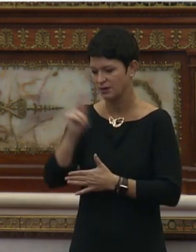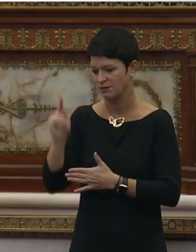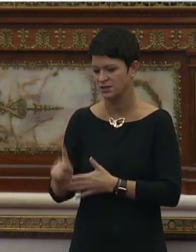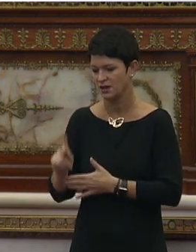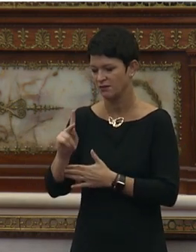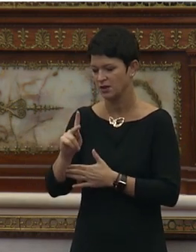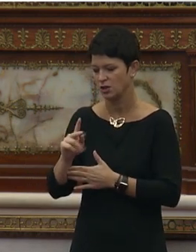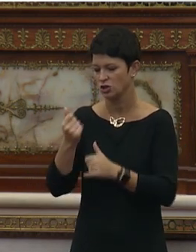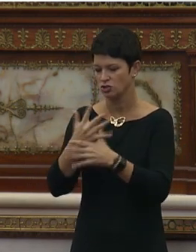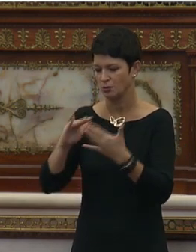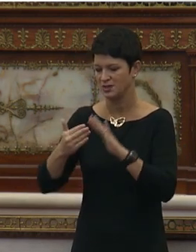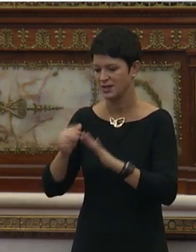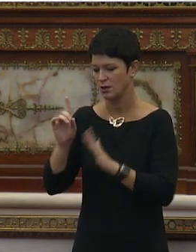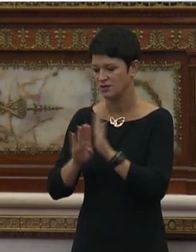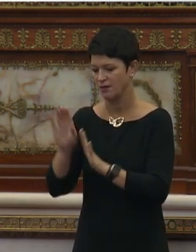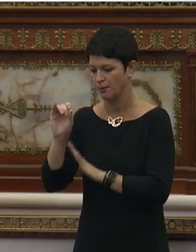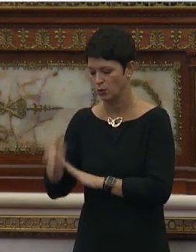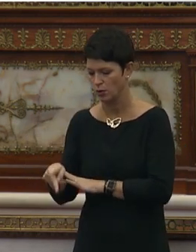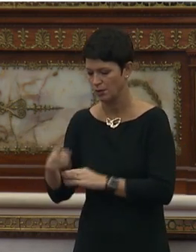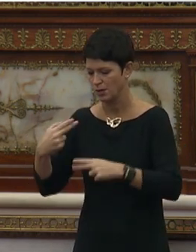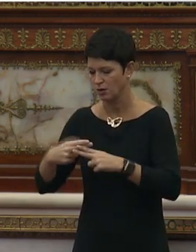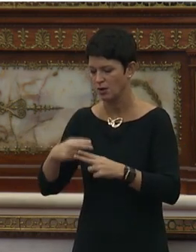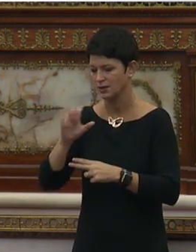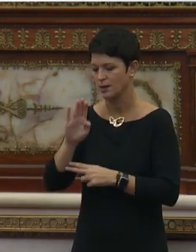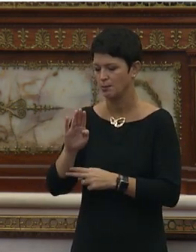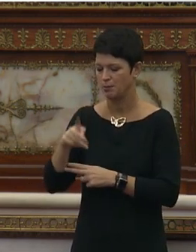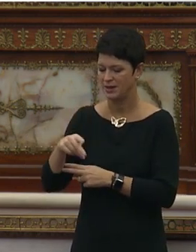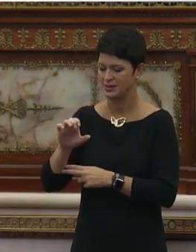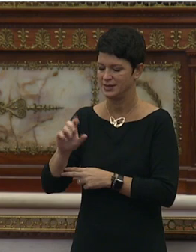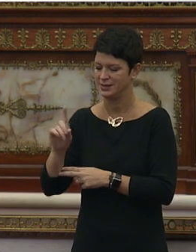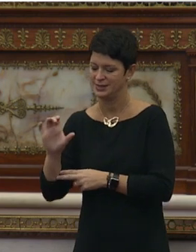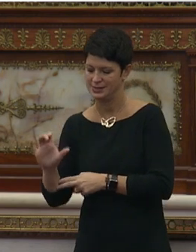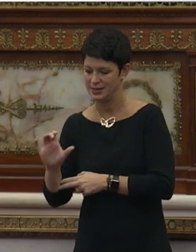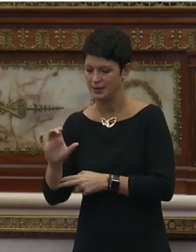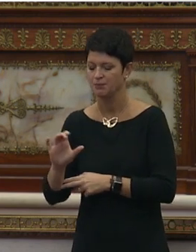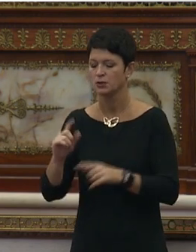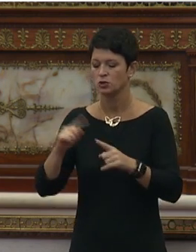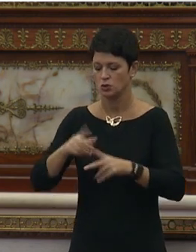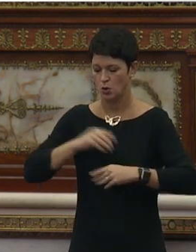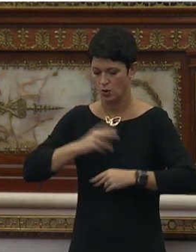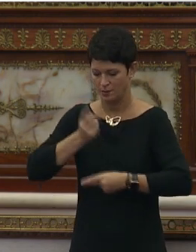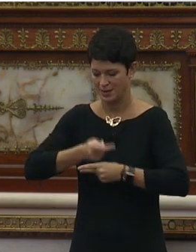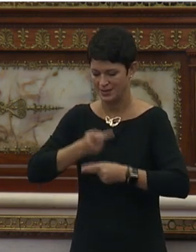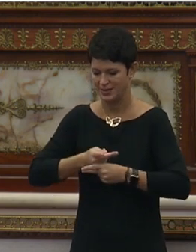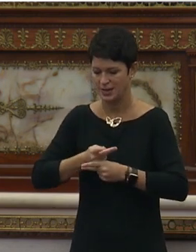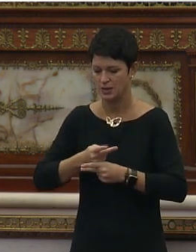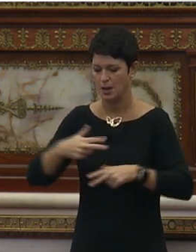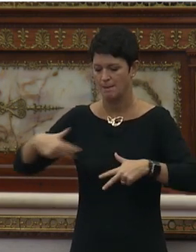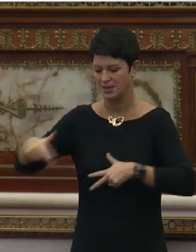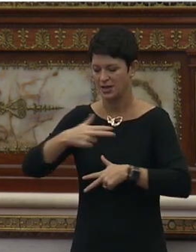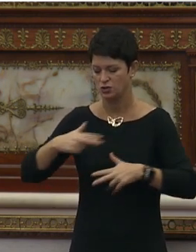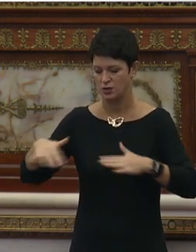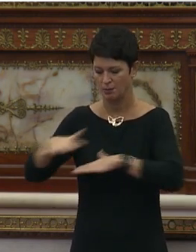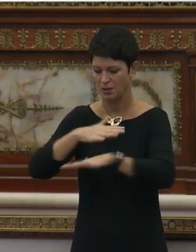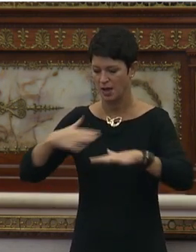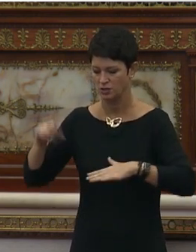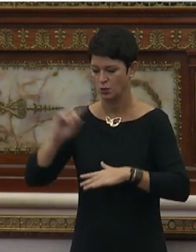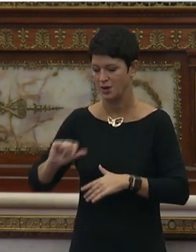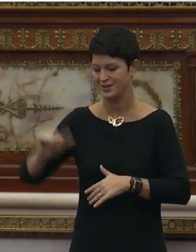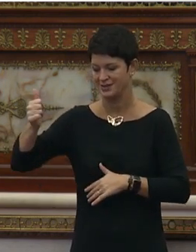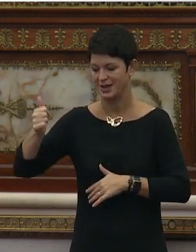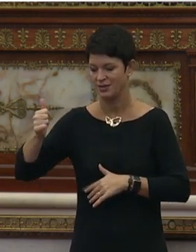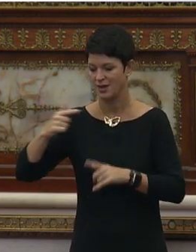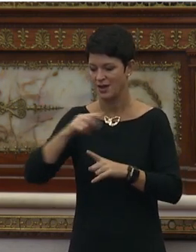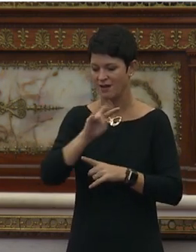Philadelphia Chinatown Development Corporation, also known as PCDC, to own and maintain a pedestrian plaza along the west meridian of 10th Street